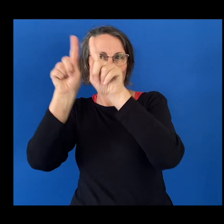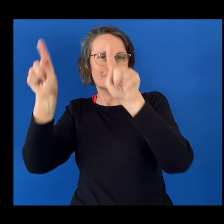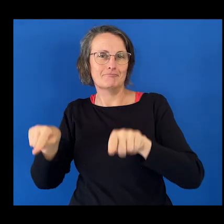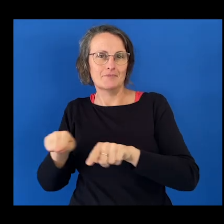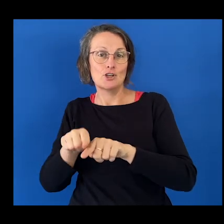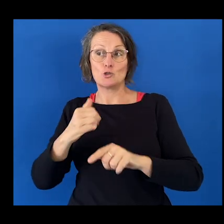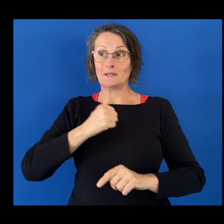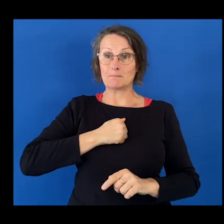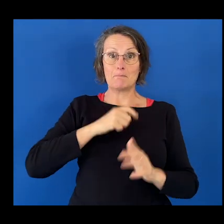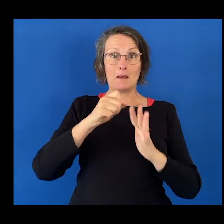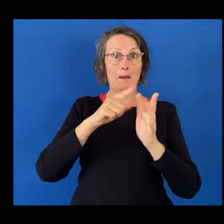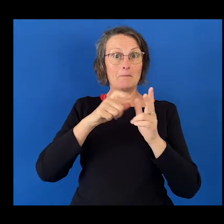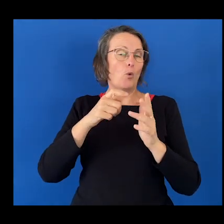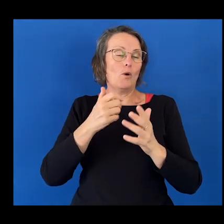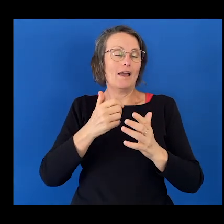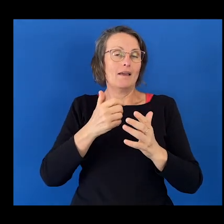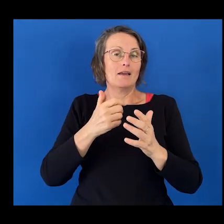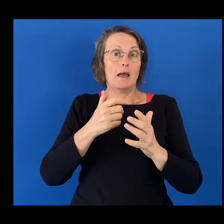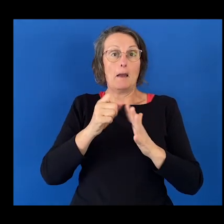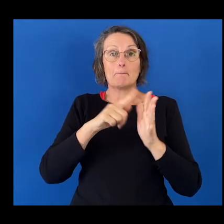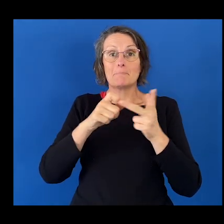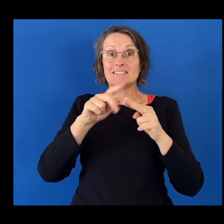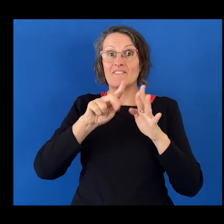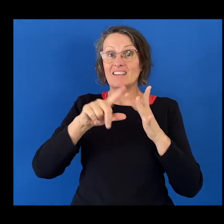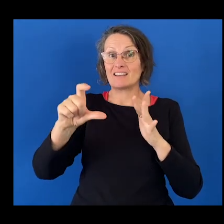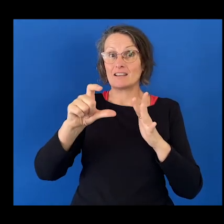Pacific tradition and